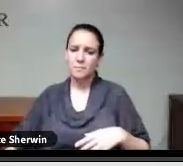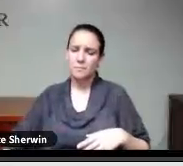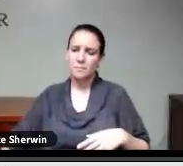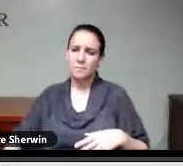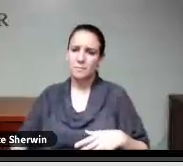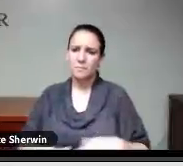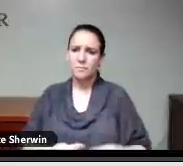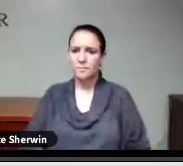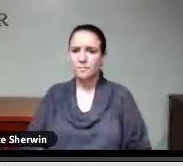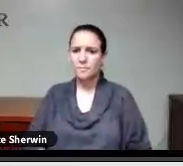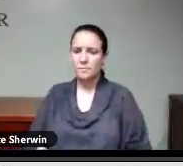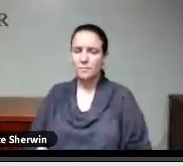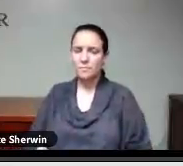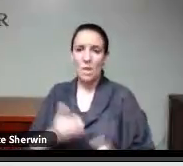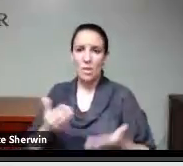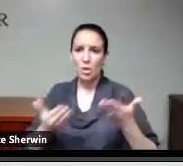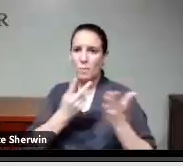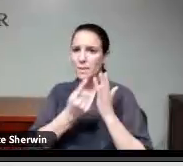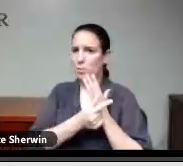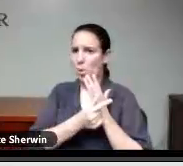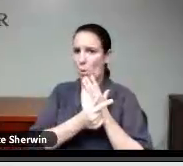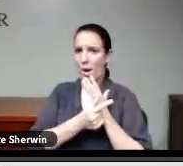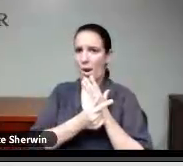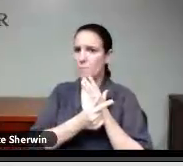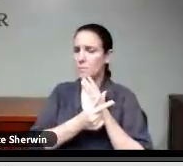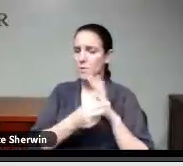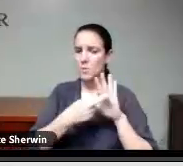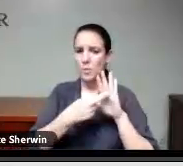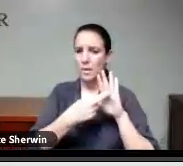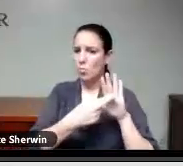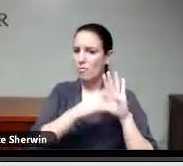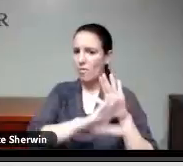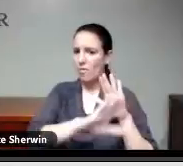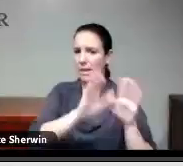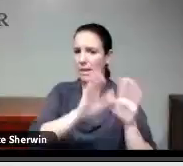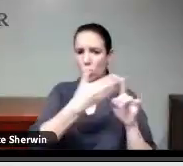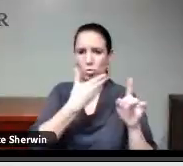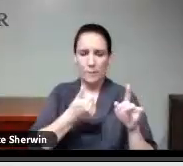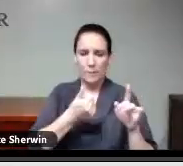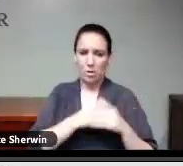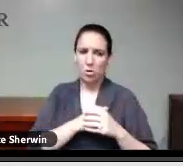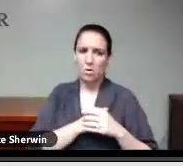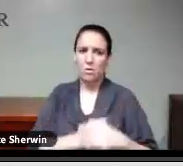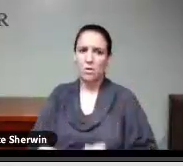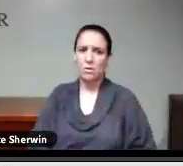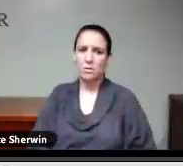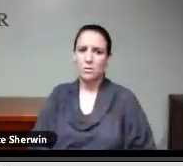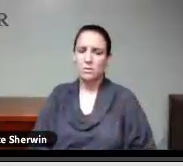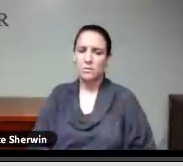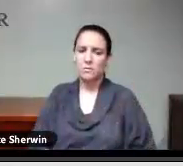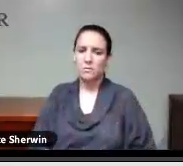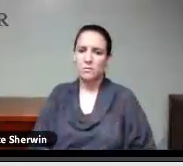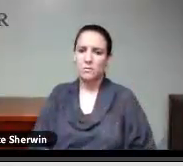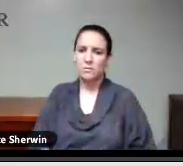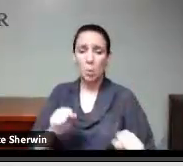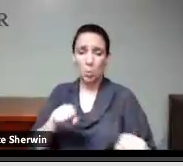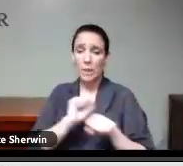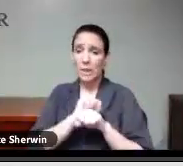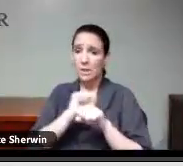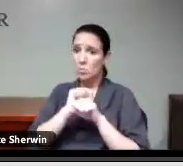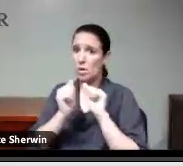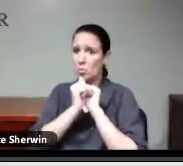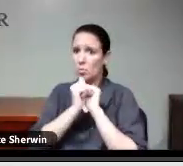more reflective of their culture or their cultural background. We can work with people to develop